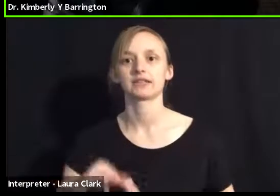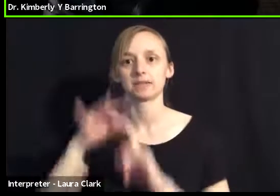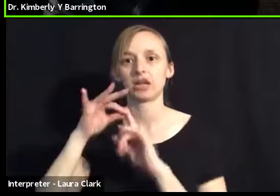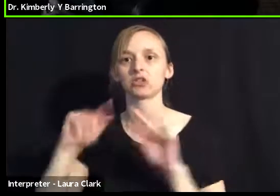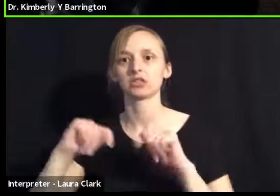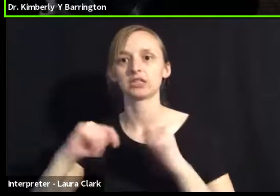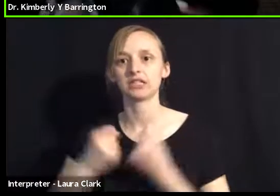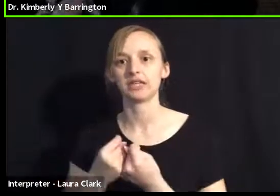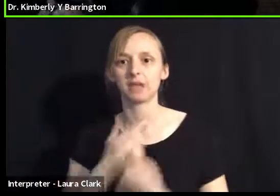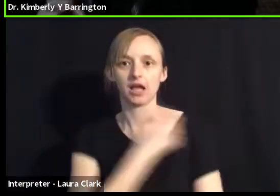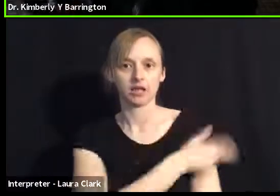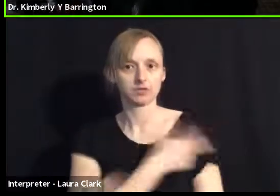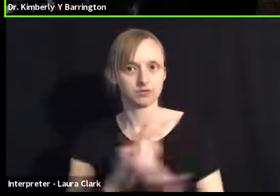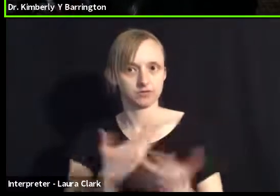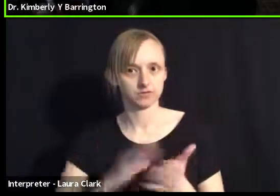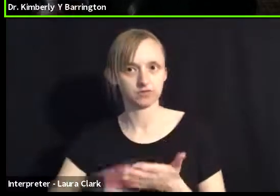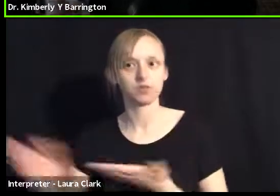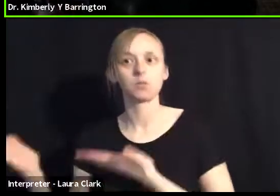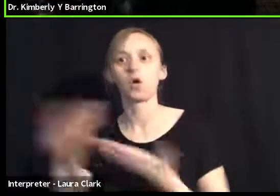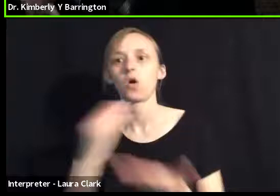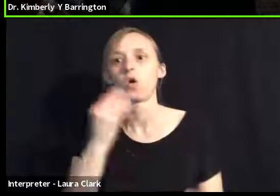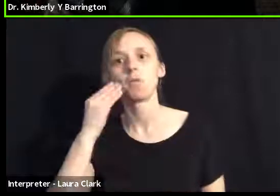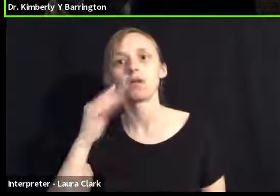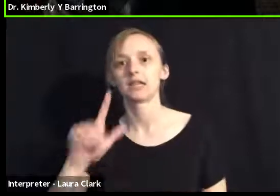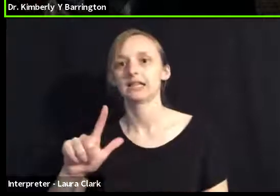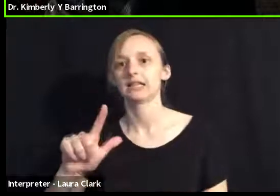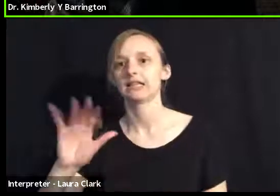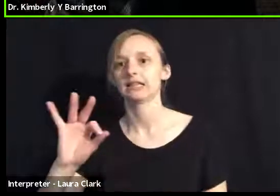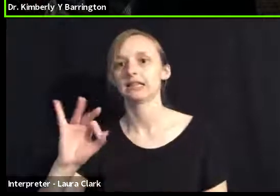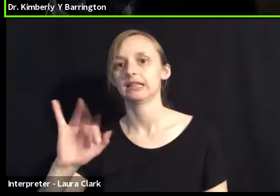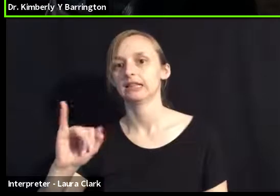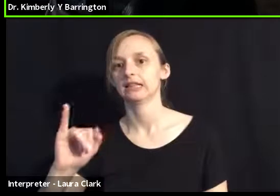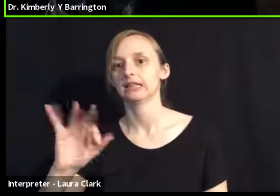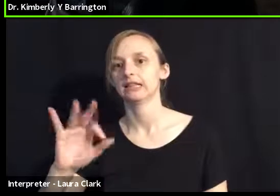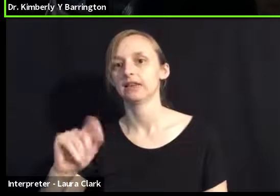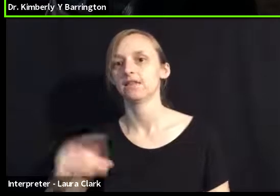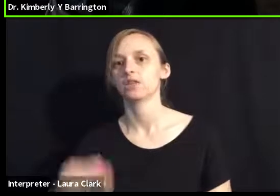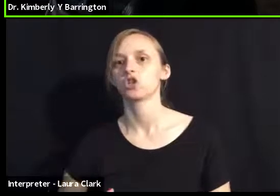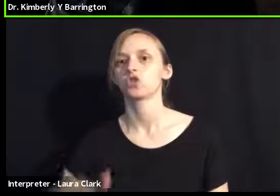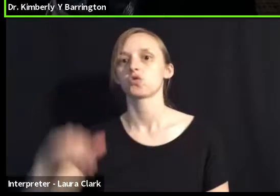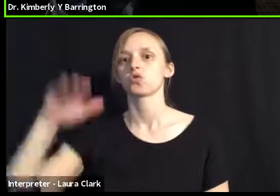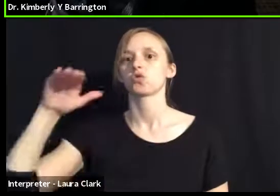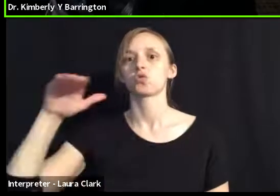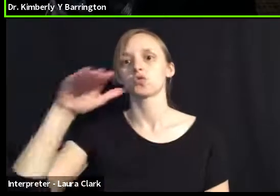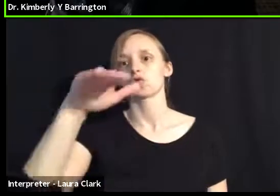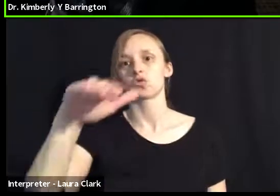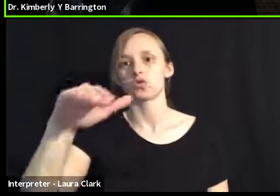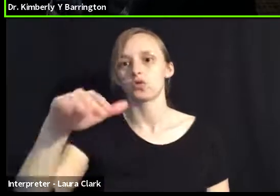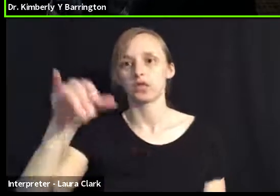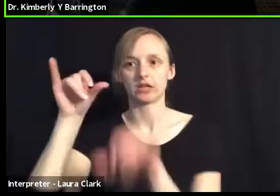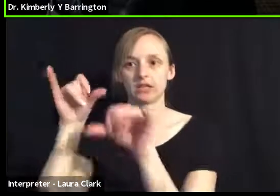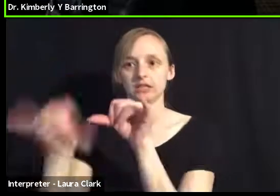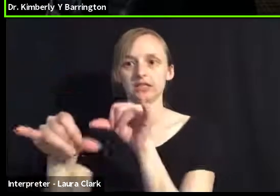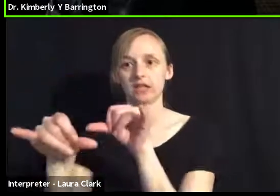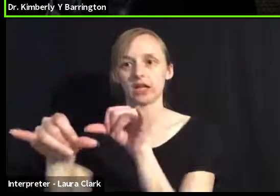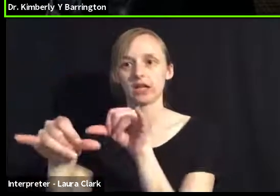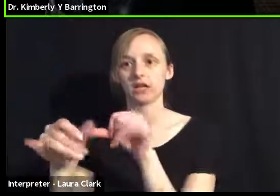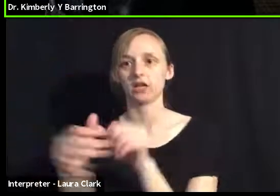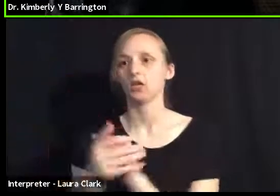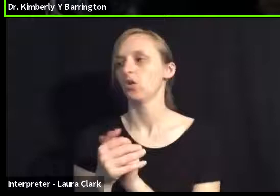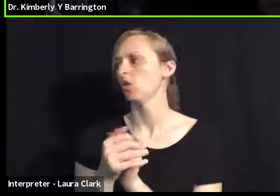home from the hospital. They put me in this lift and took me all the way up there and said, yep, this is where you're gonna stay. And I was like, oh